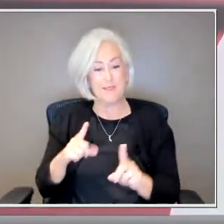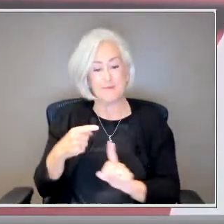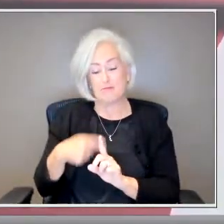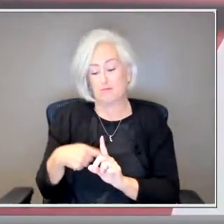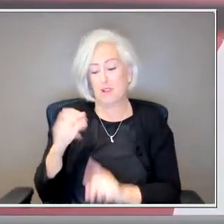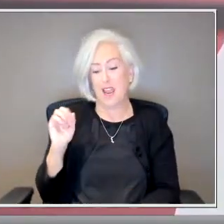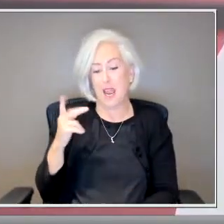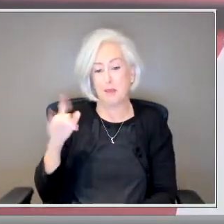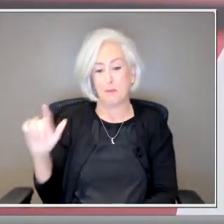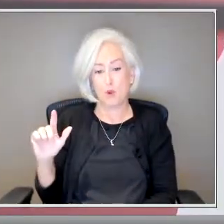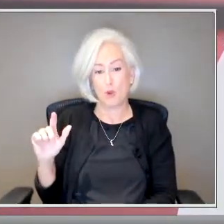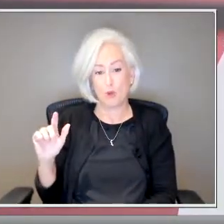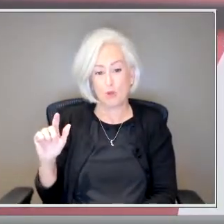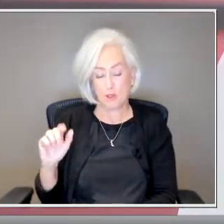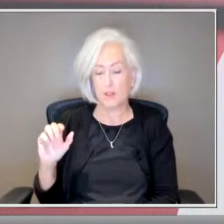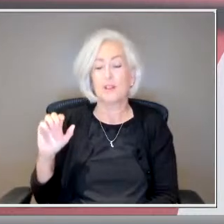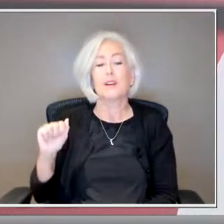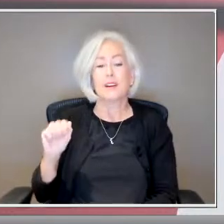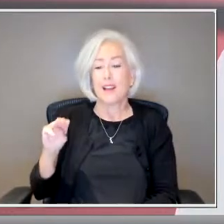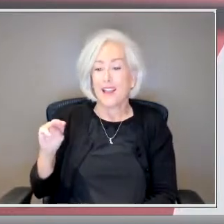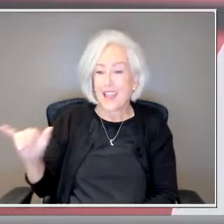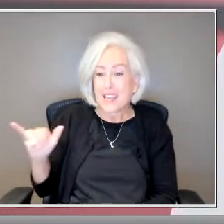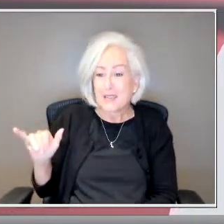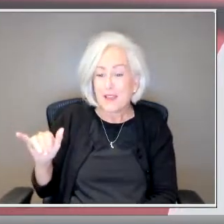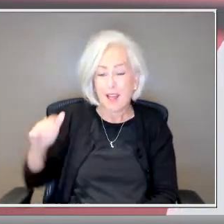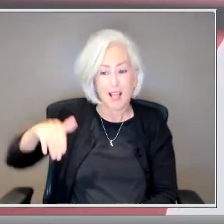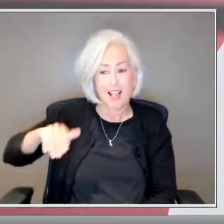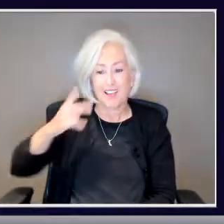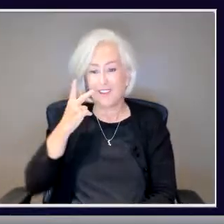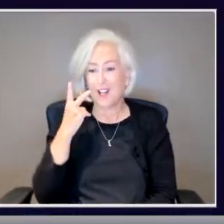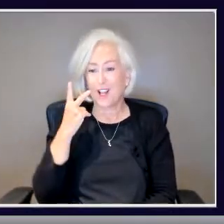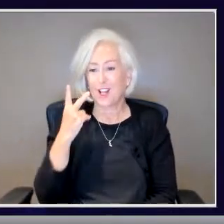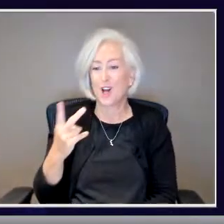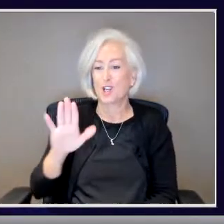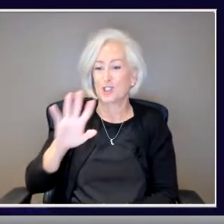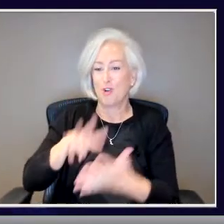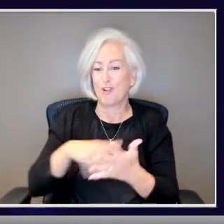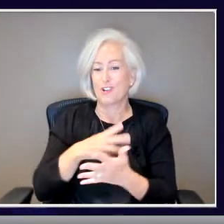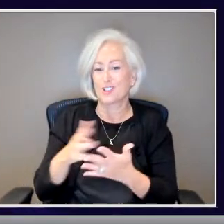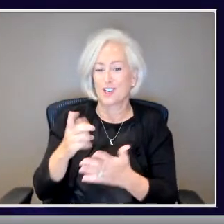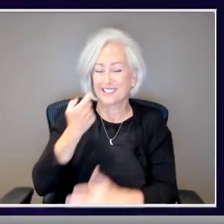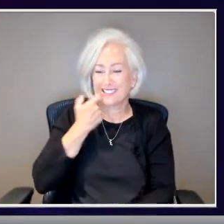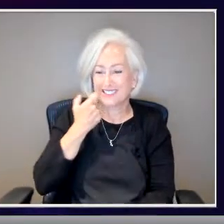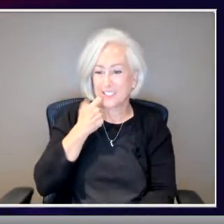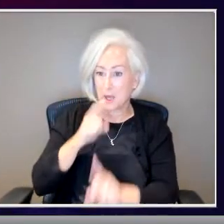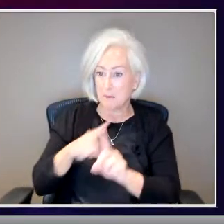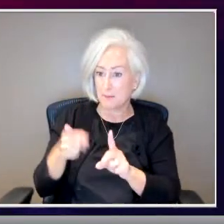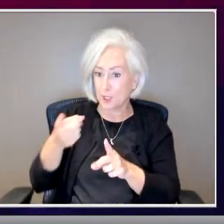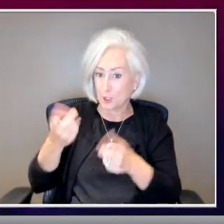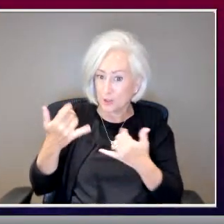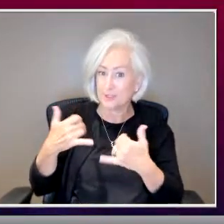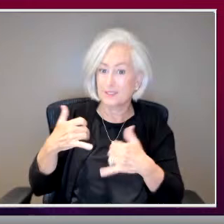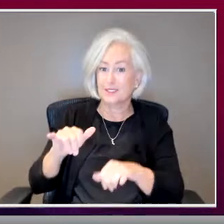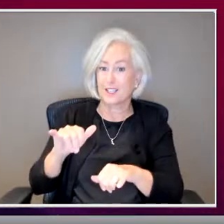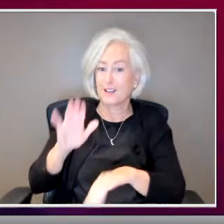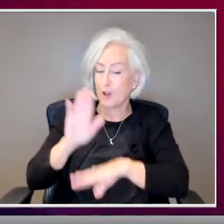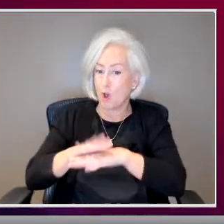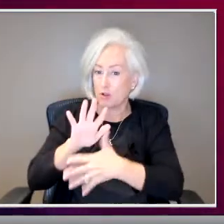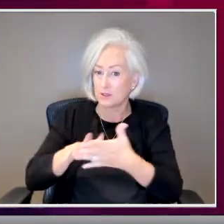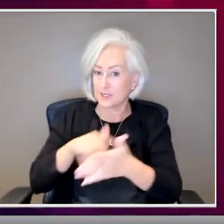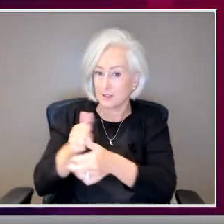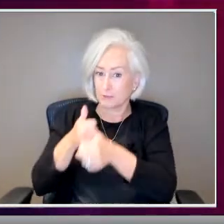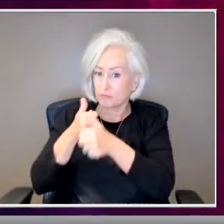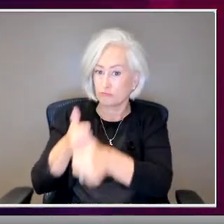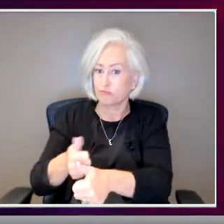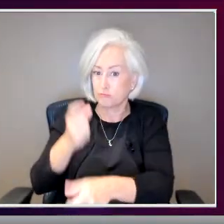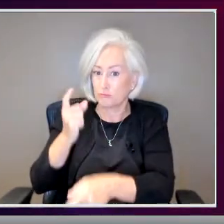she's on board. Amy, I haven't looked at your chart really recently, but you're still on board, on schedule, aren't you?